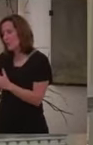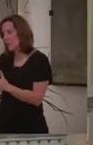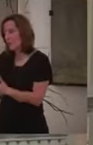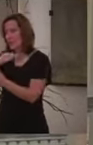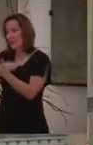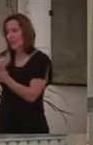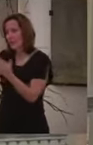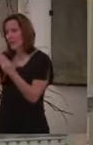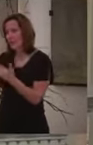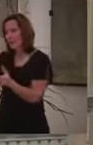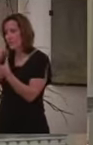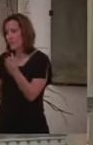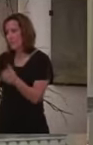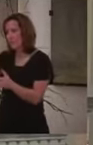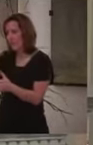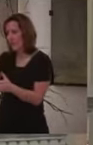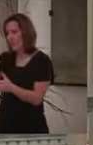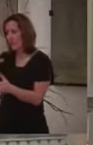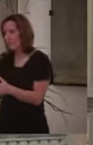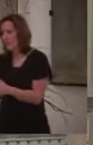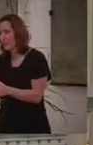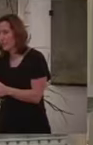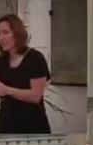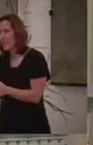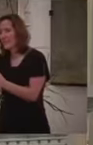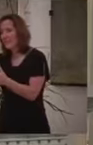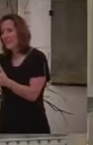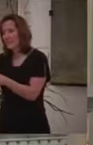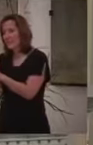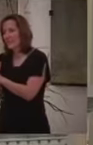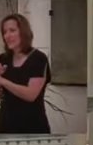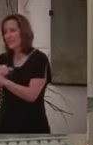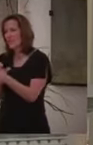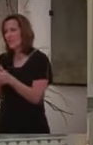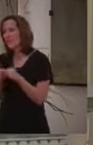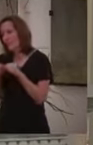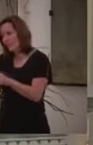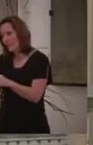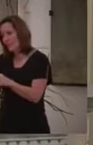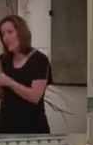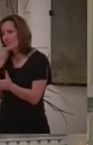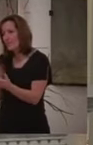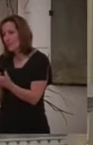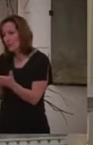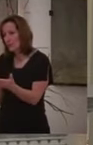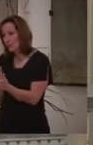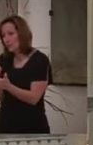at the end of chapter 9 in Luke, and the trip takes the rest of the gospel, more than half the book.